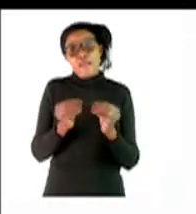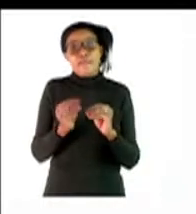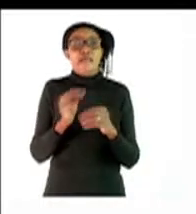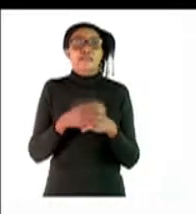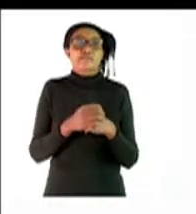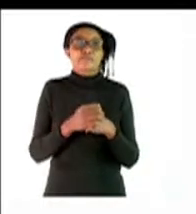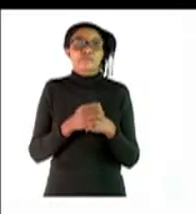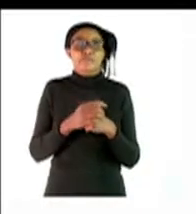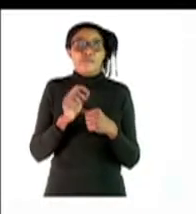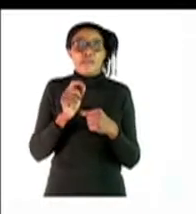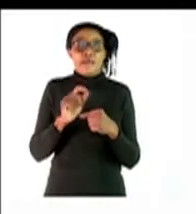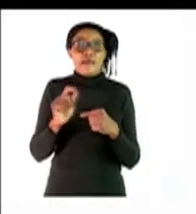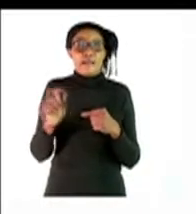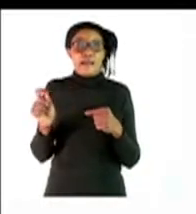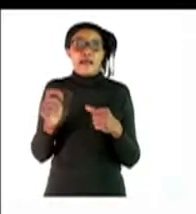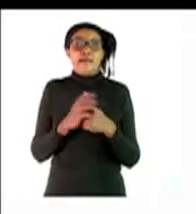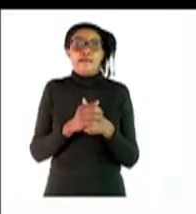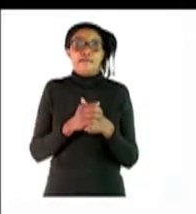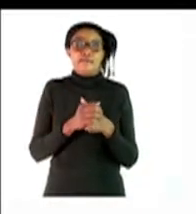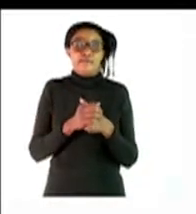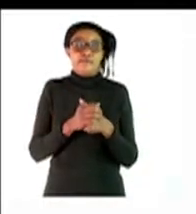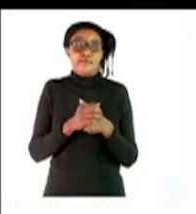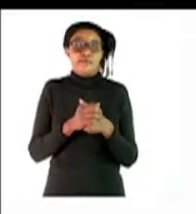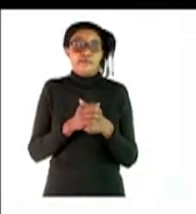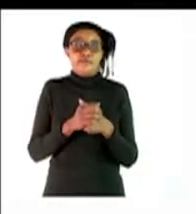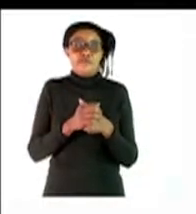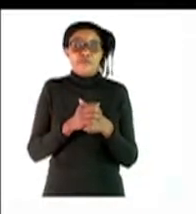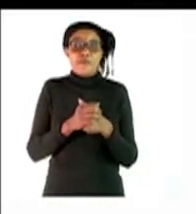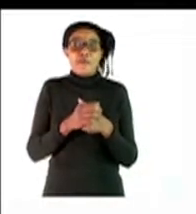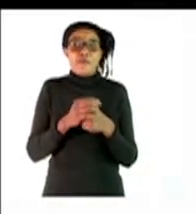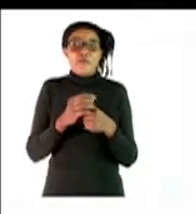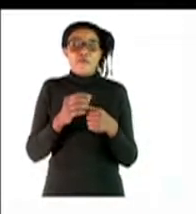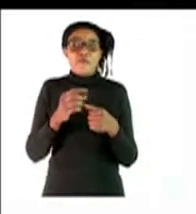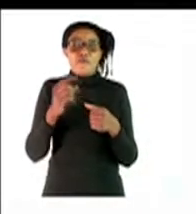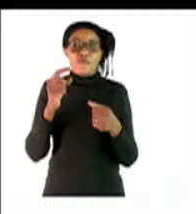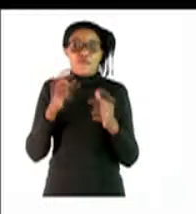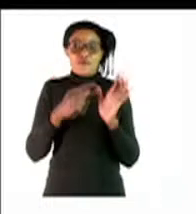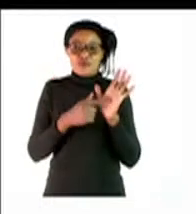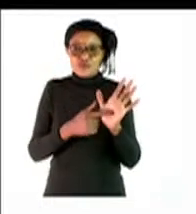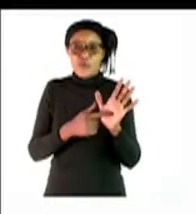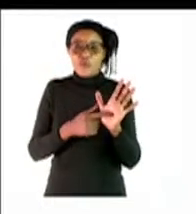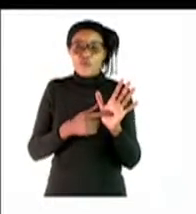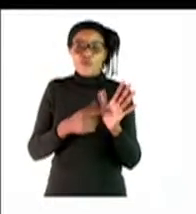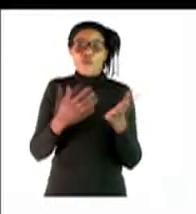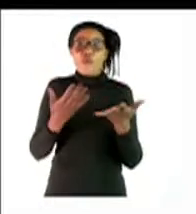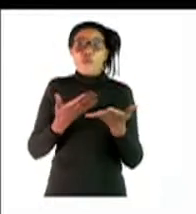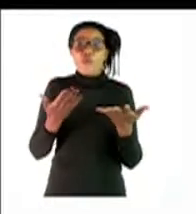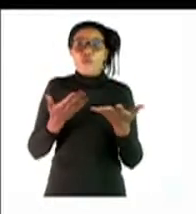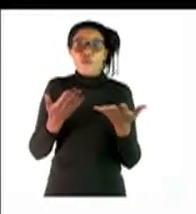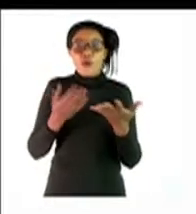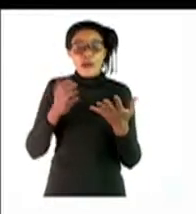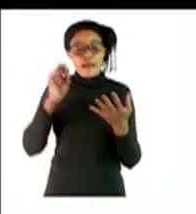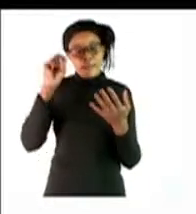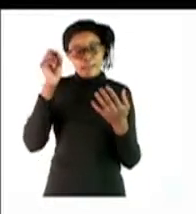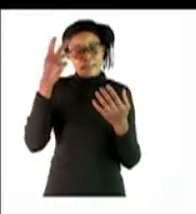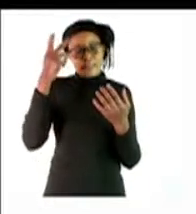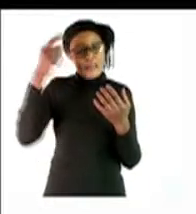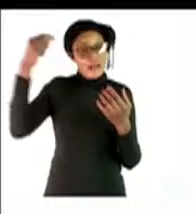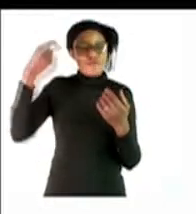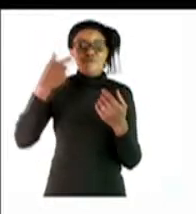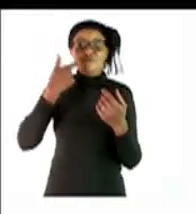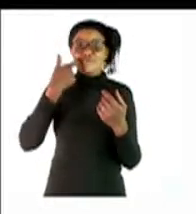number indicating the position of the starfish in each row. So we have